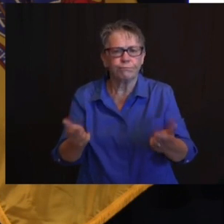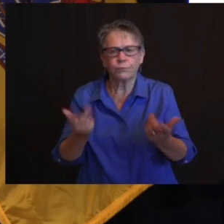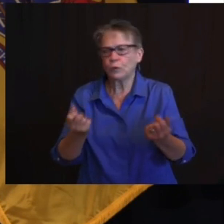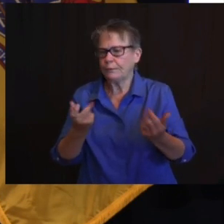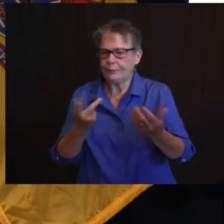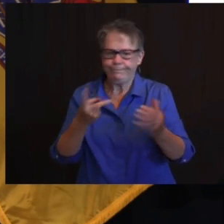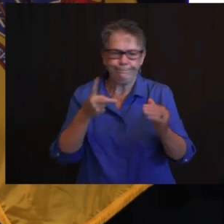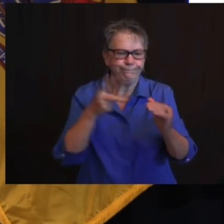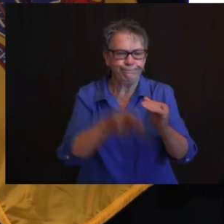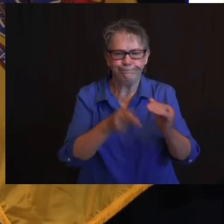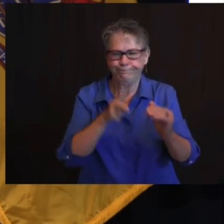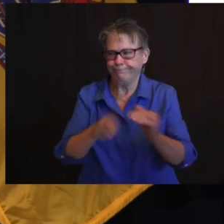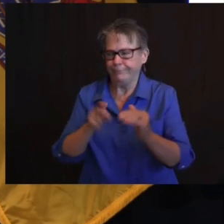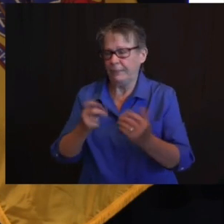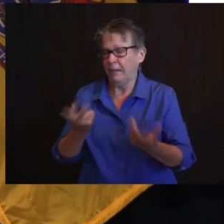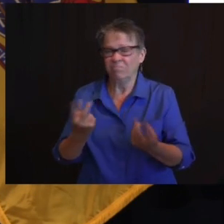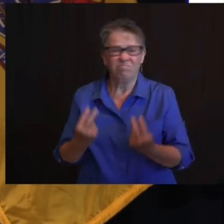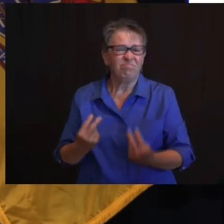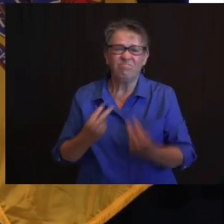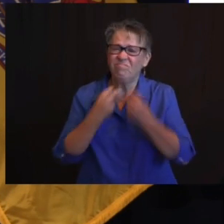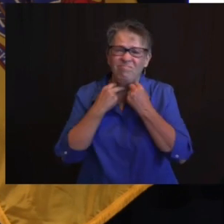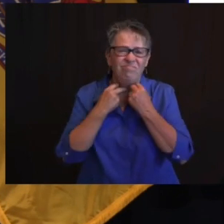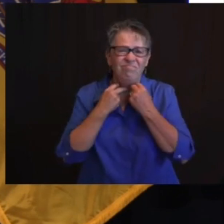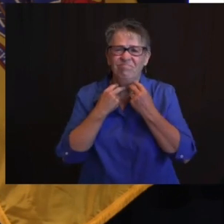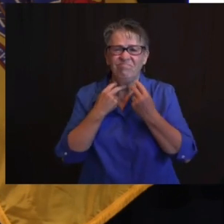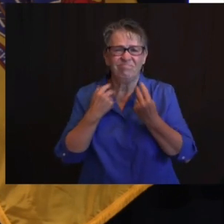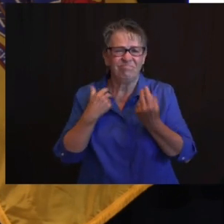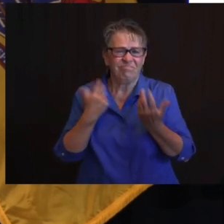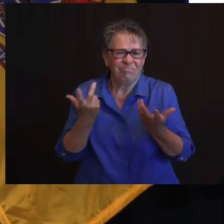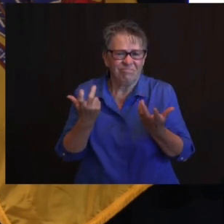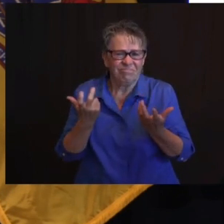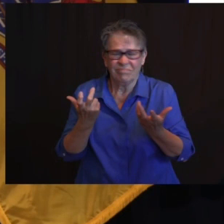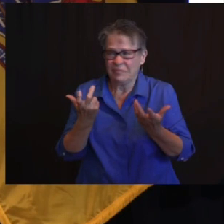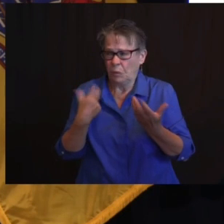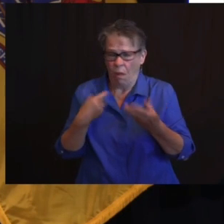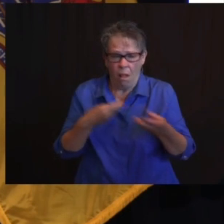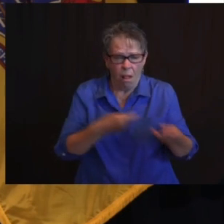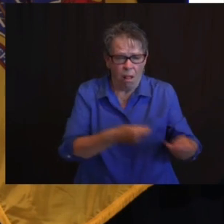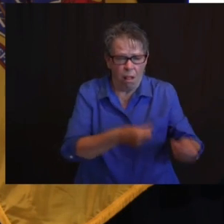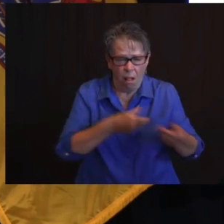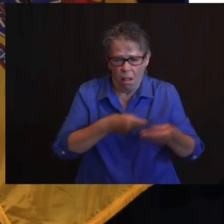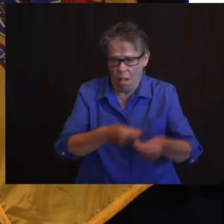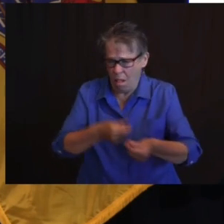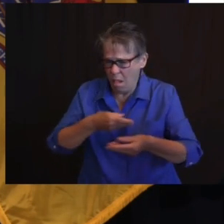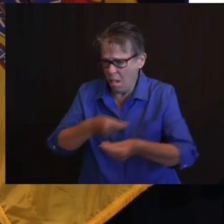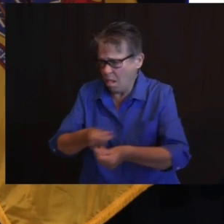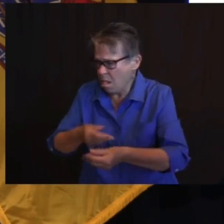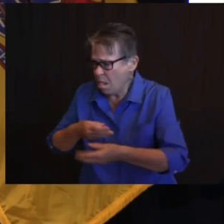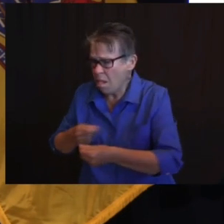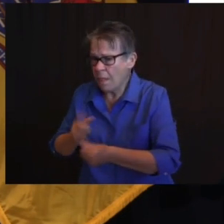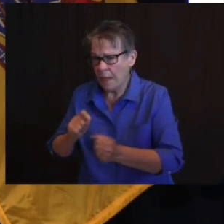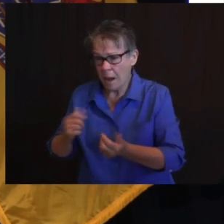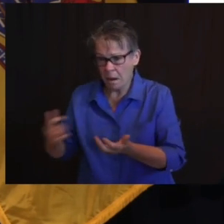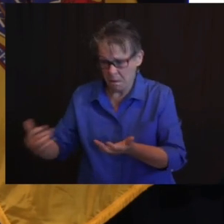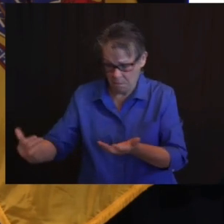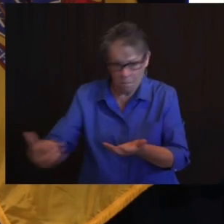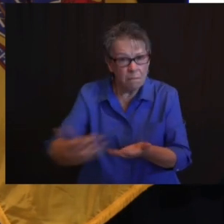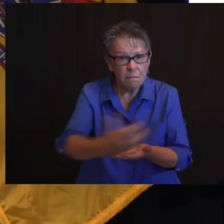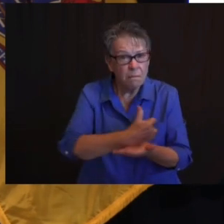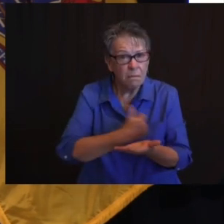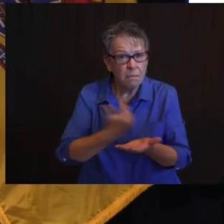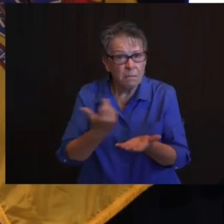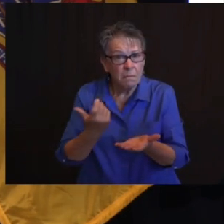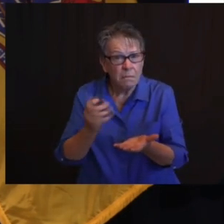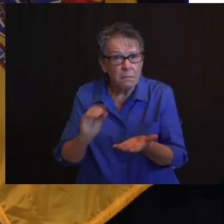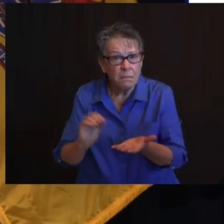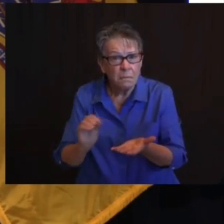Our expenses have shot through the roof. Our revenues have fallen off a cliff. So